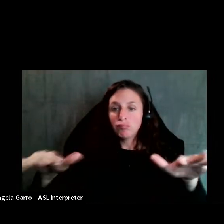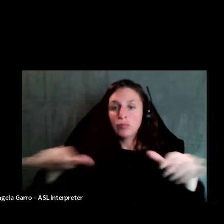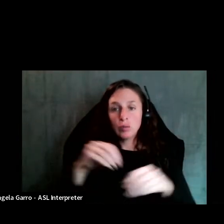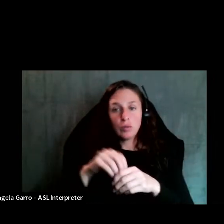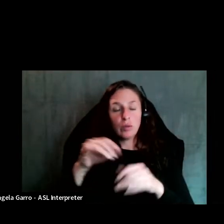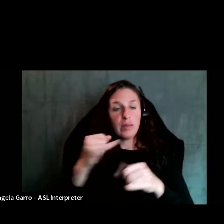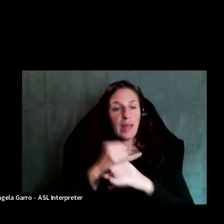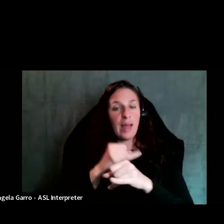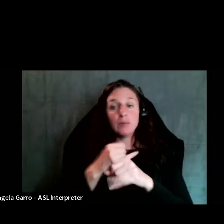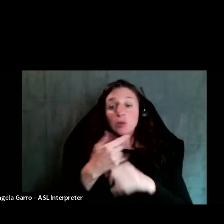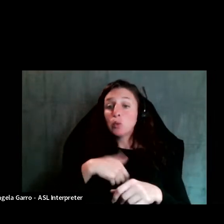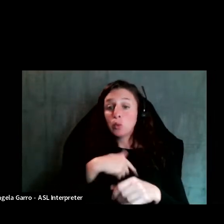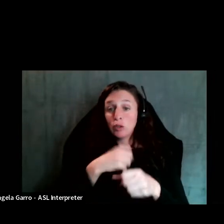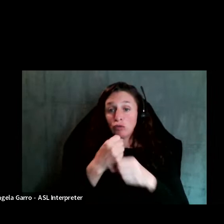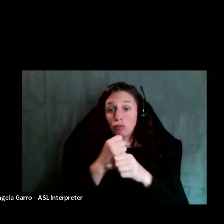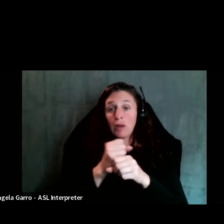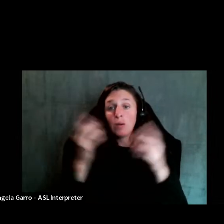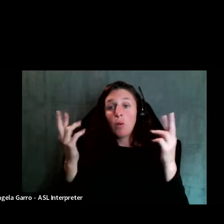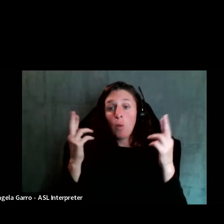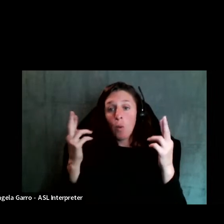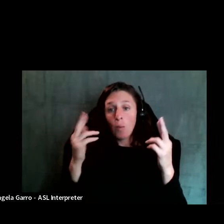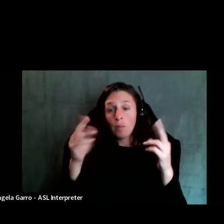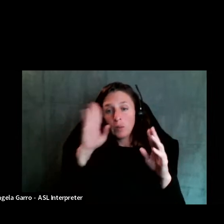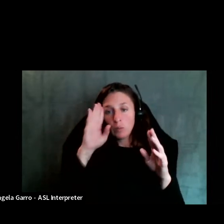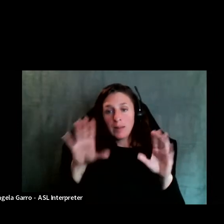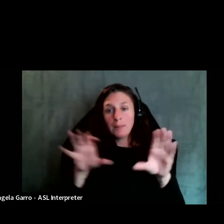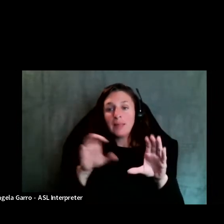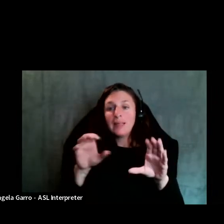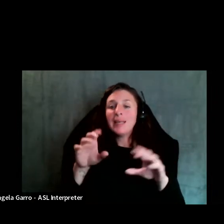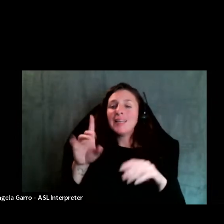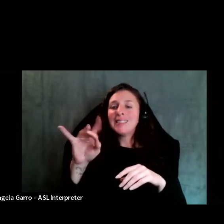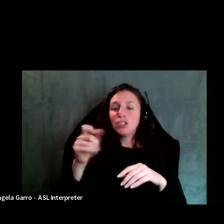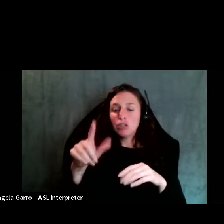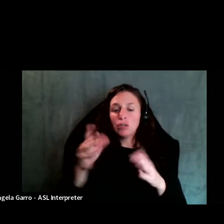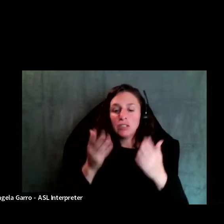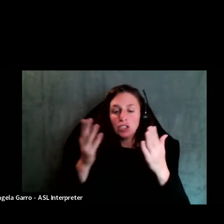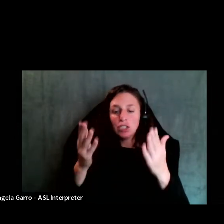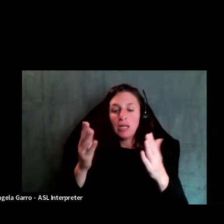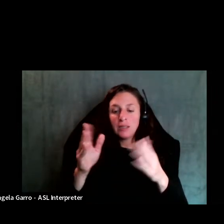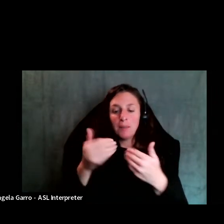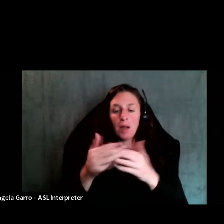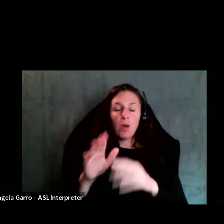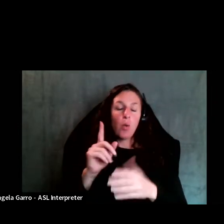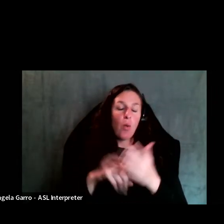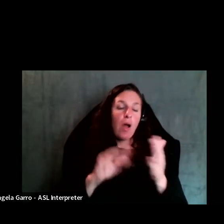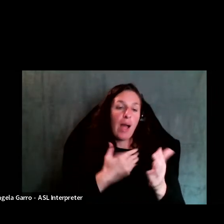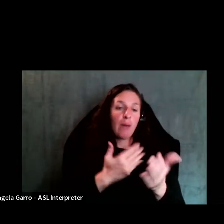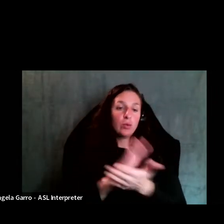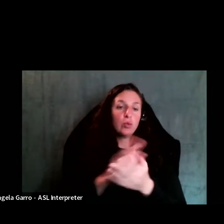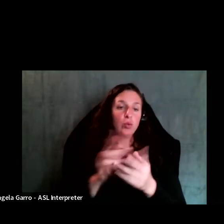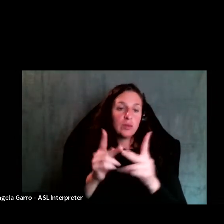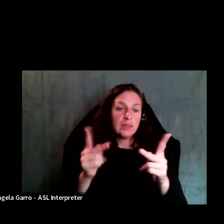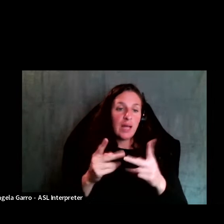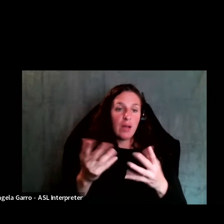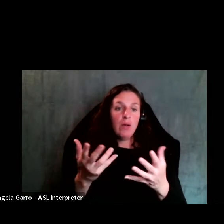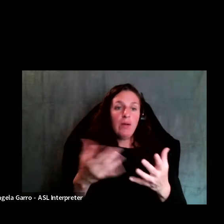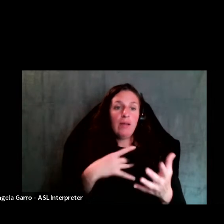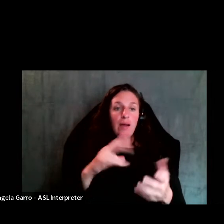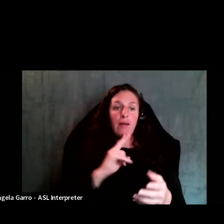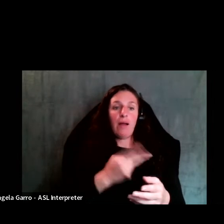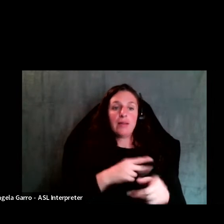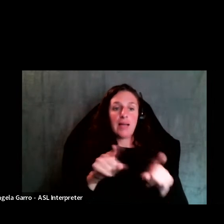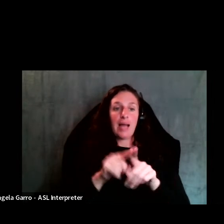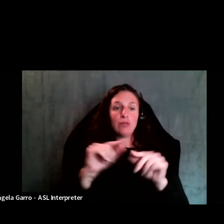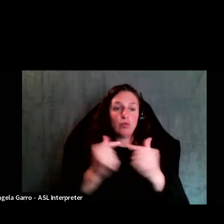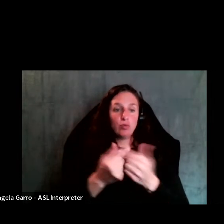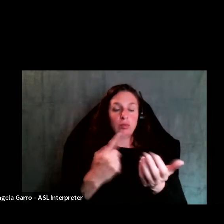we created it in the hopes of it being a digital suggestion box of what our school sites would like us as a group to discuss and